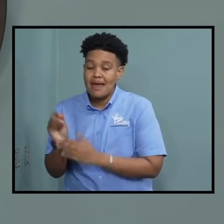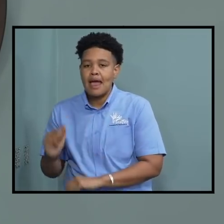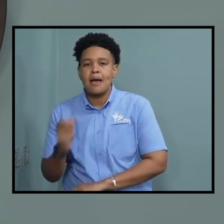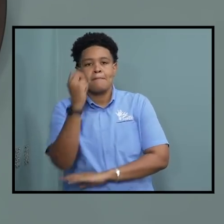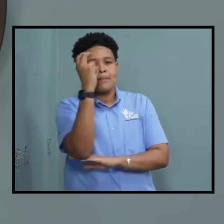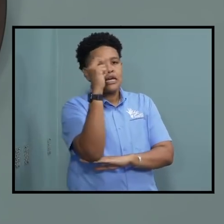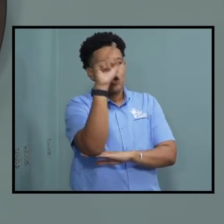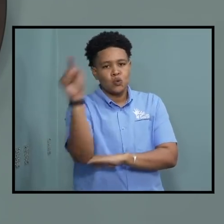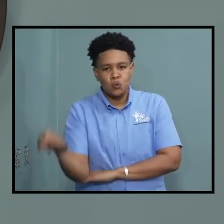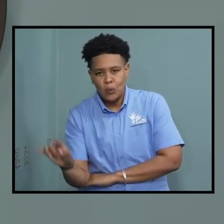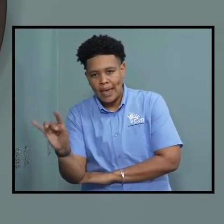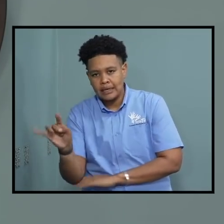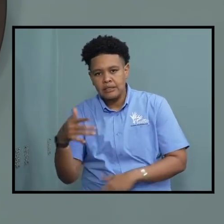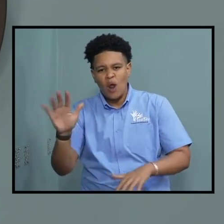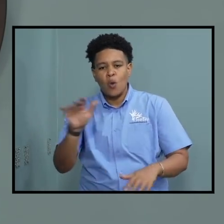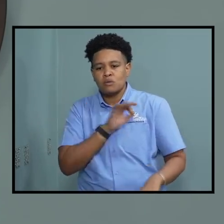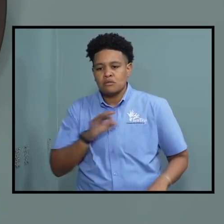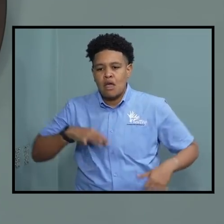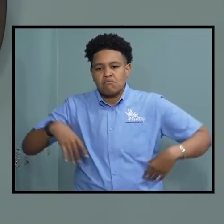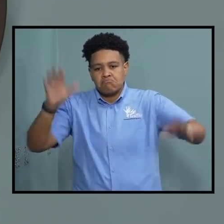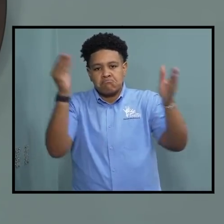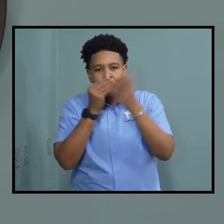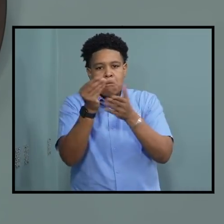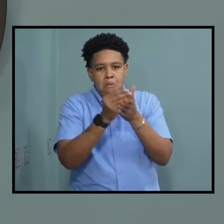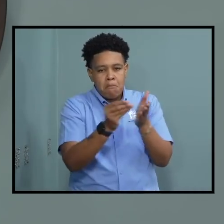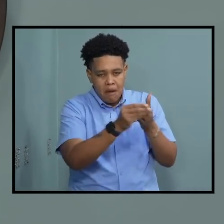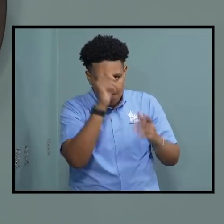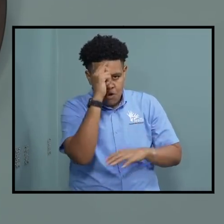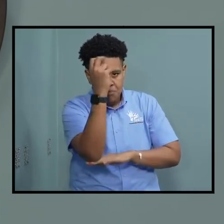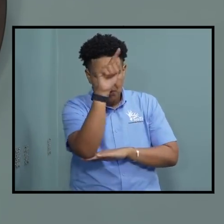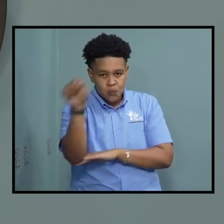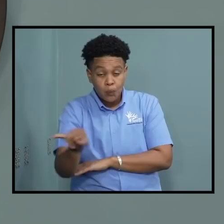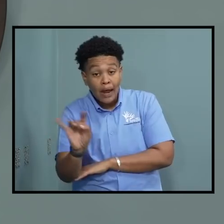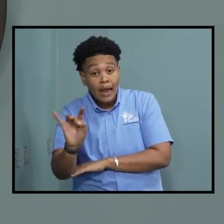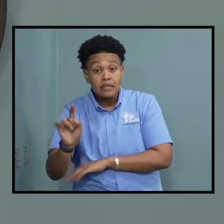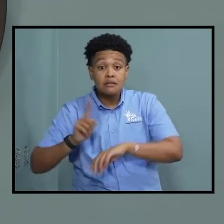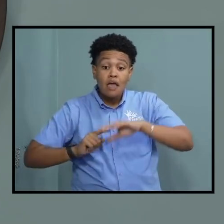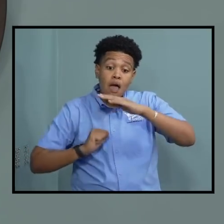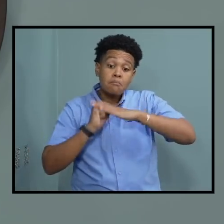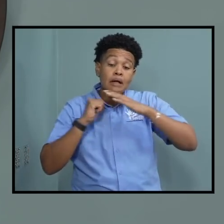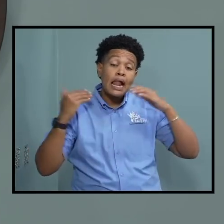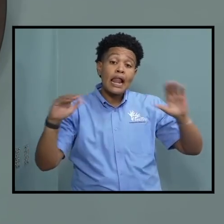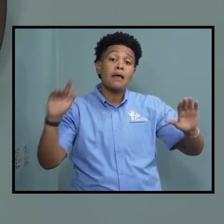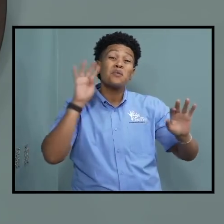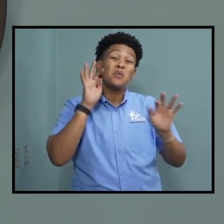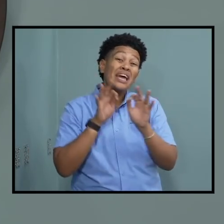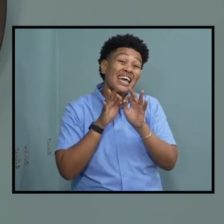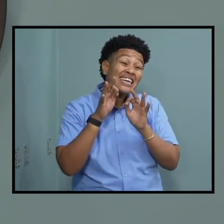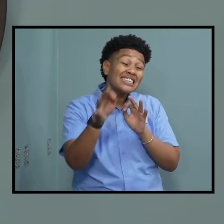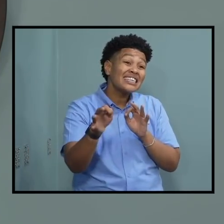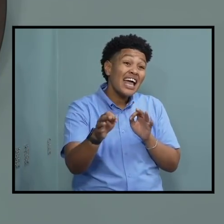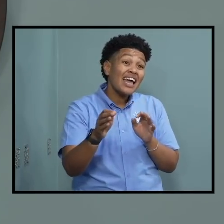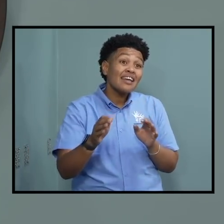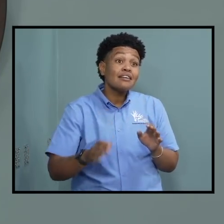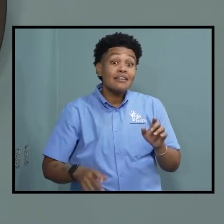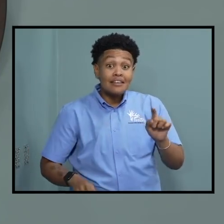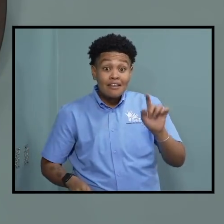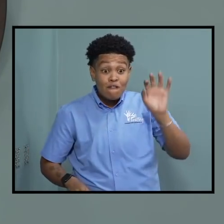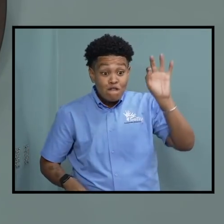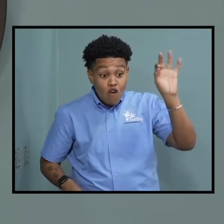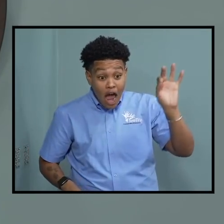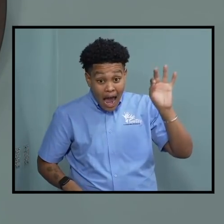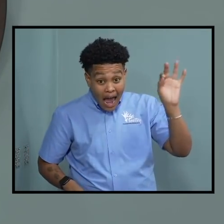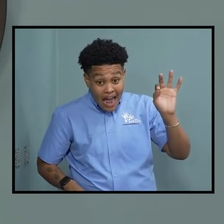midday to 8. The curfew will extend throughout all of Good